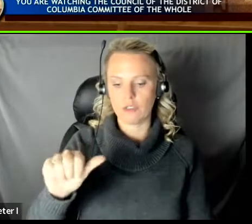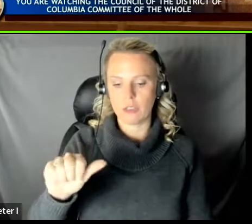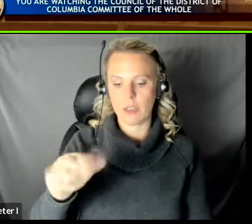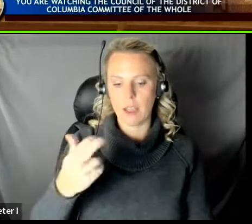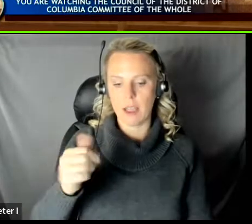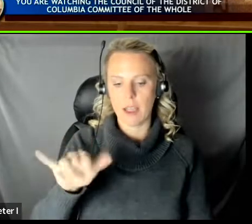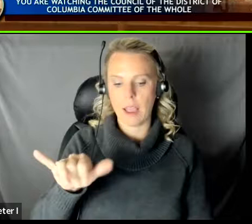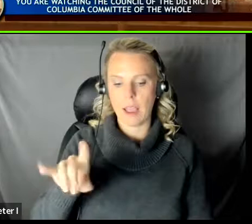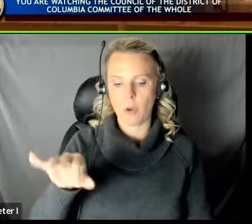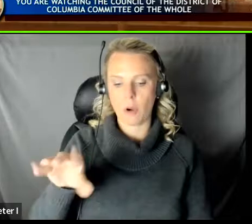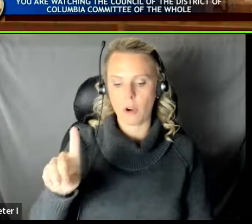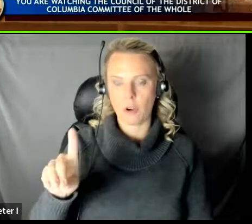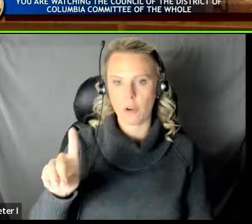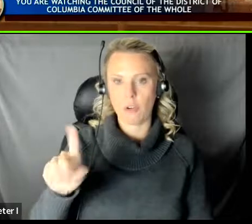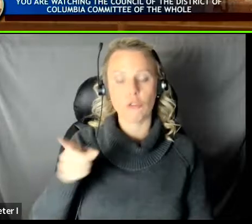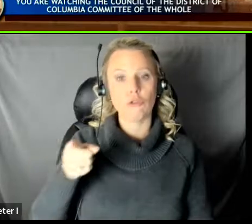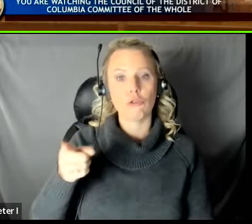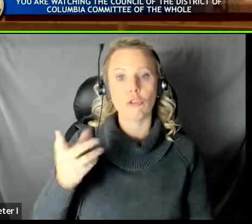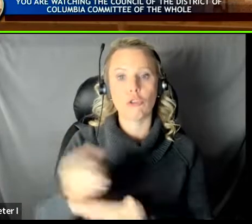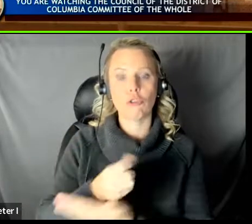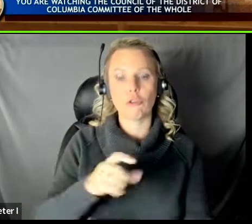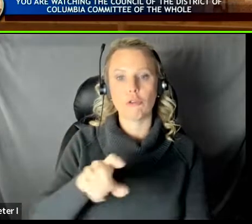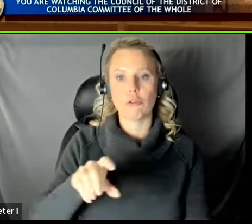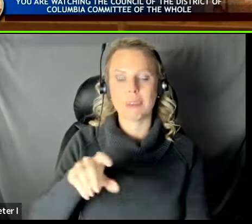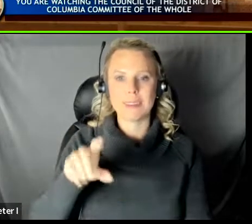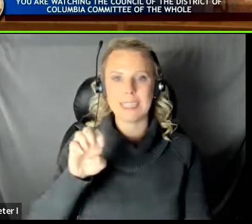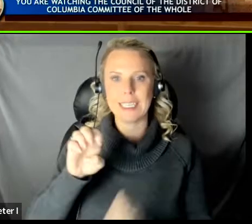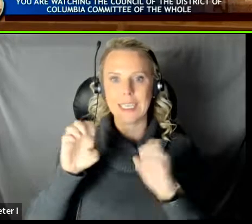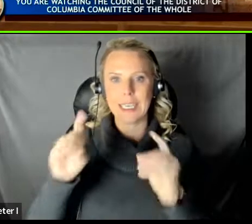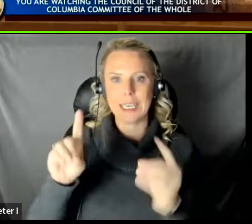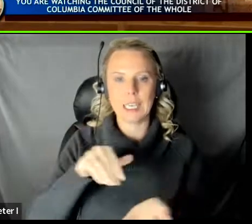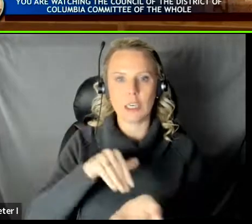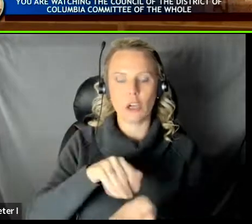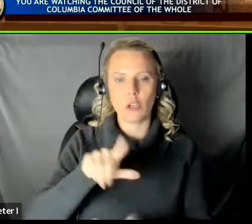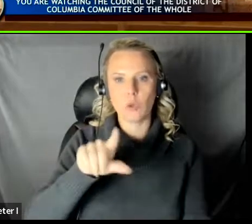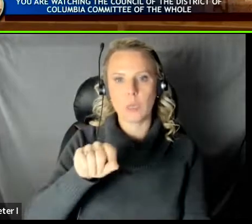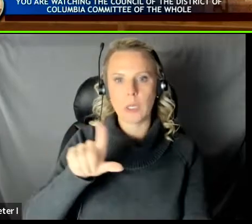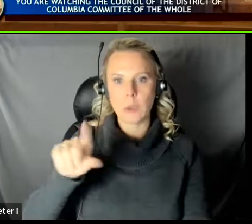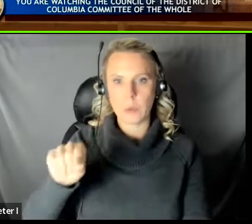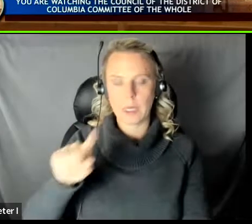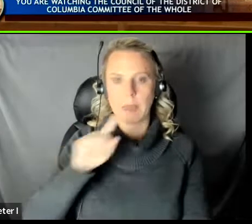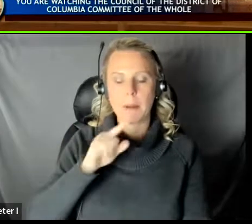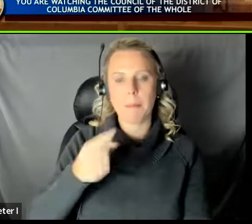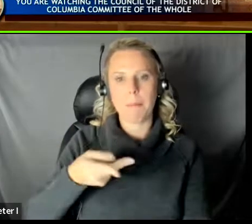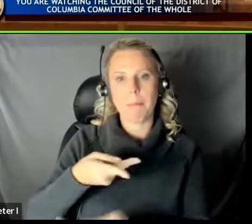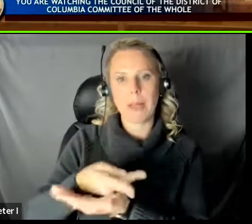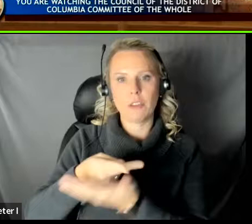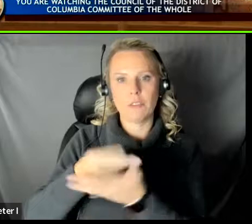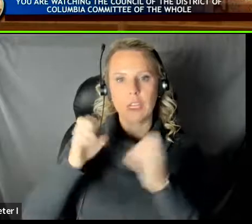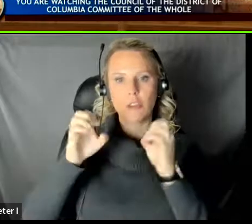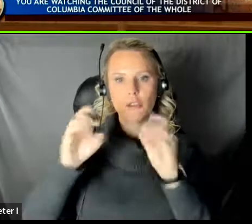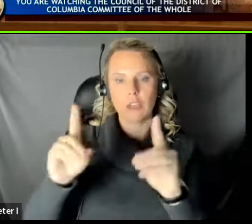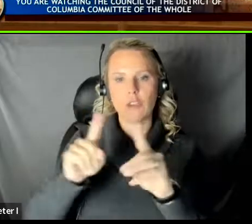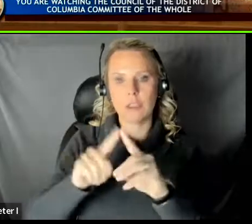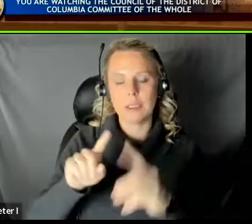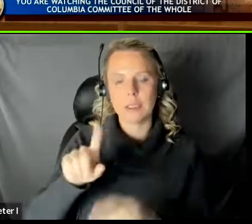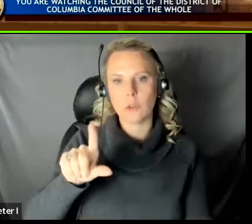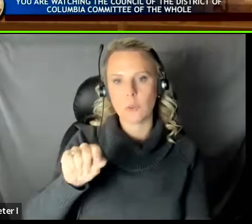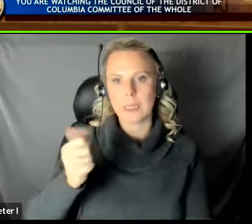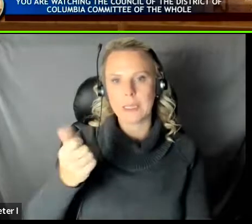appointment. Dr. Hayward earned a Doctor of Education in 2020 and a Master's of Education in 2014 from Bowie State